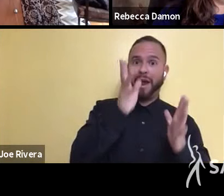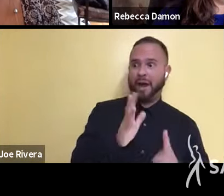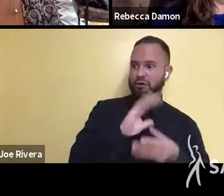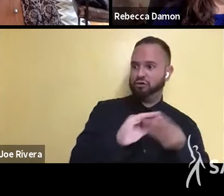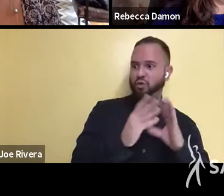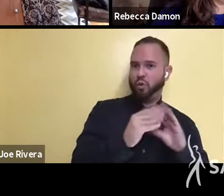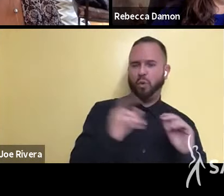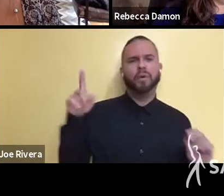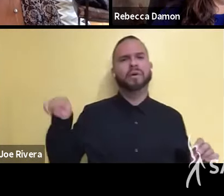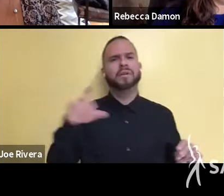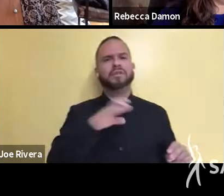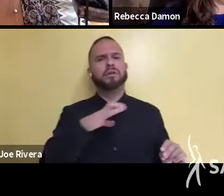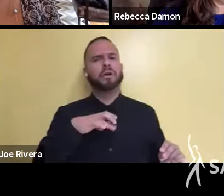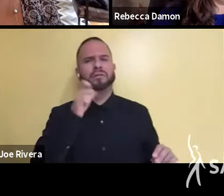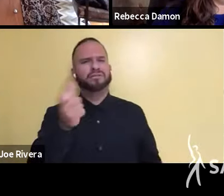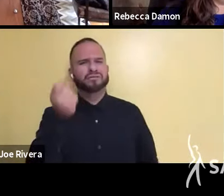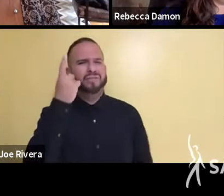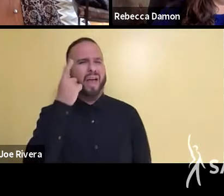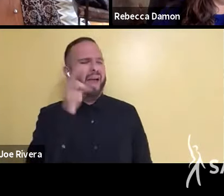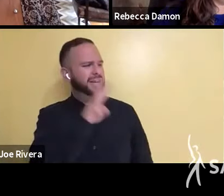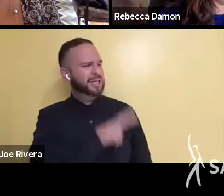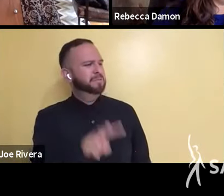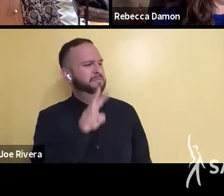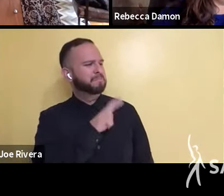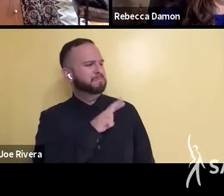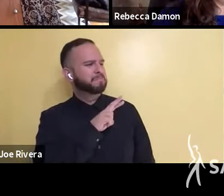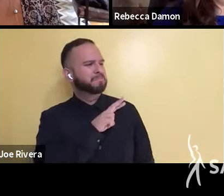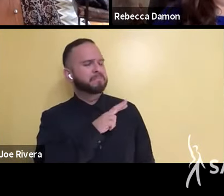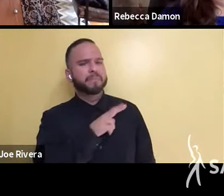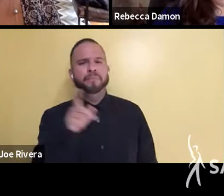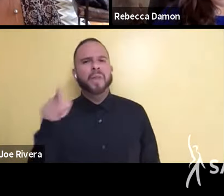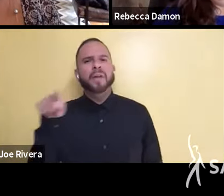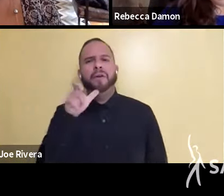understand all the jobs that are